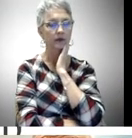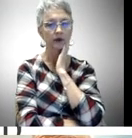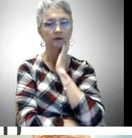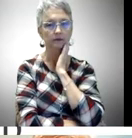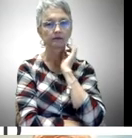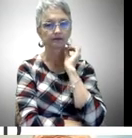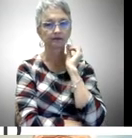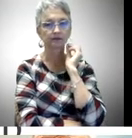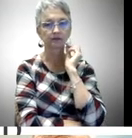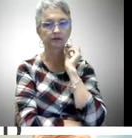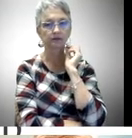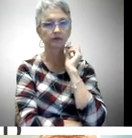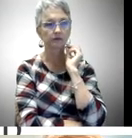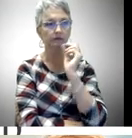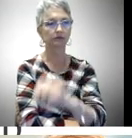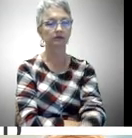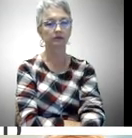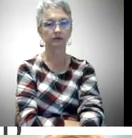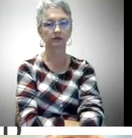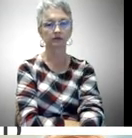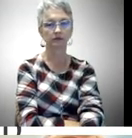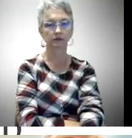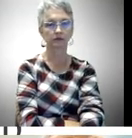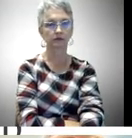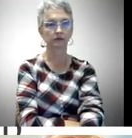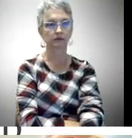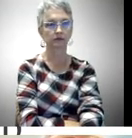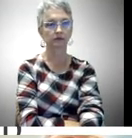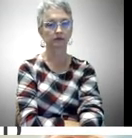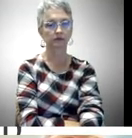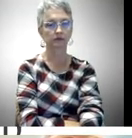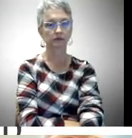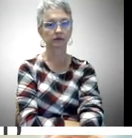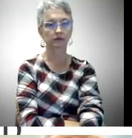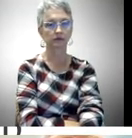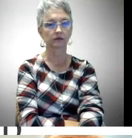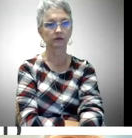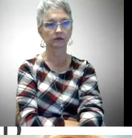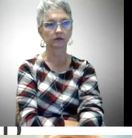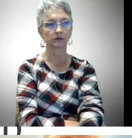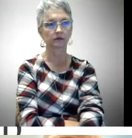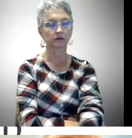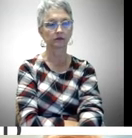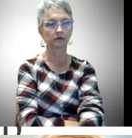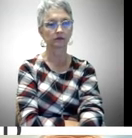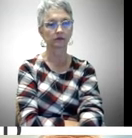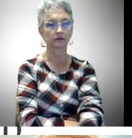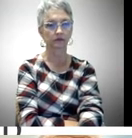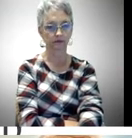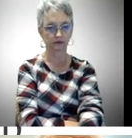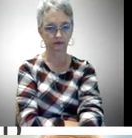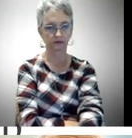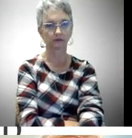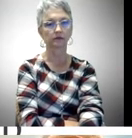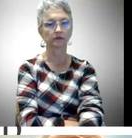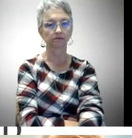So why do families seek guardianship? And again, a lot of when a child reaches the age of 18, this